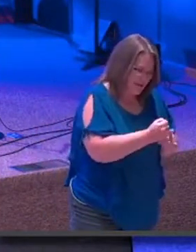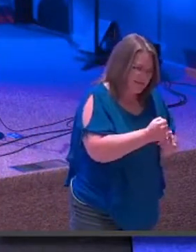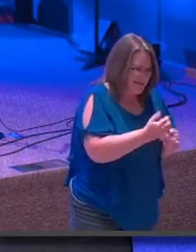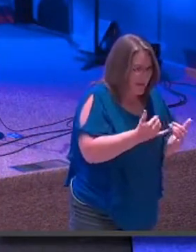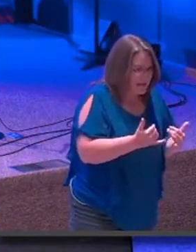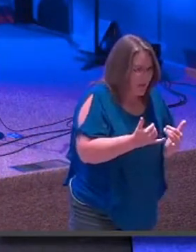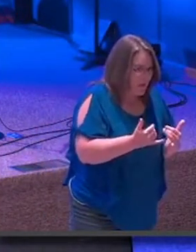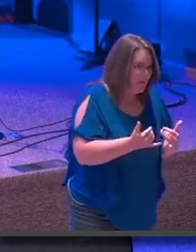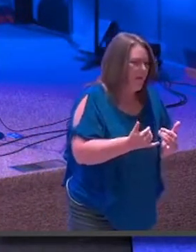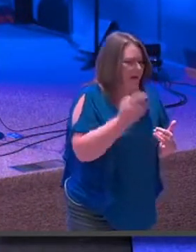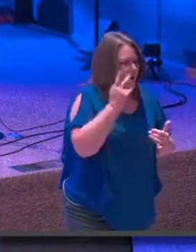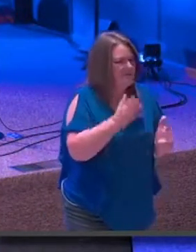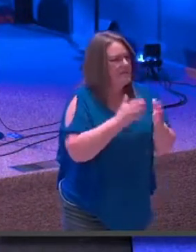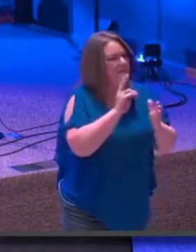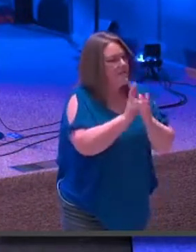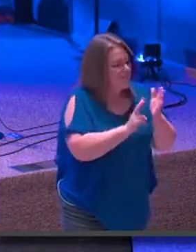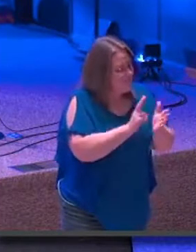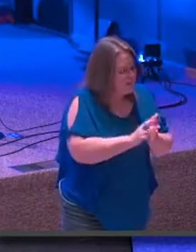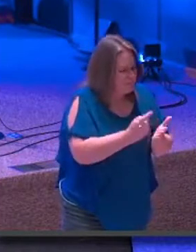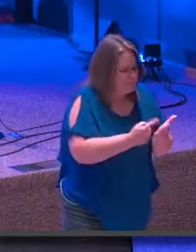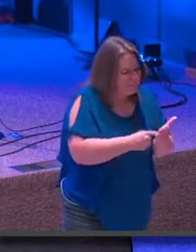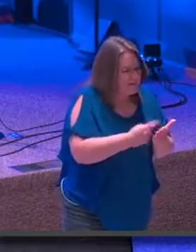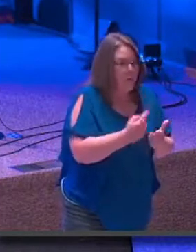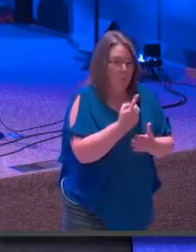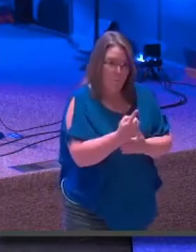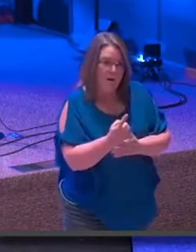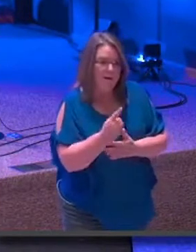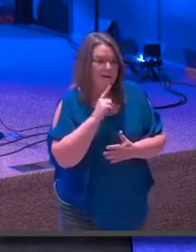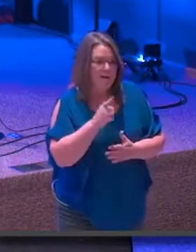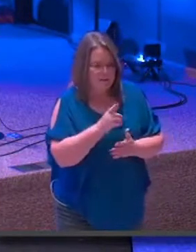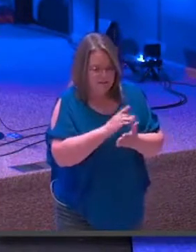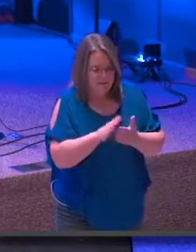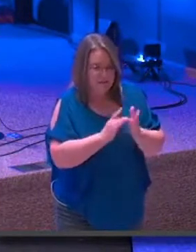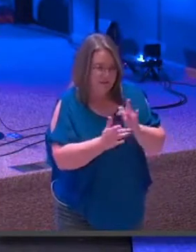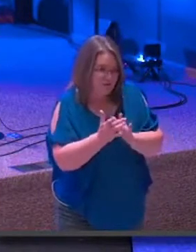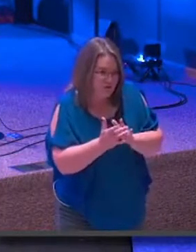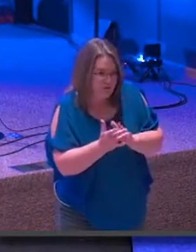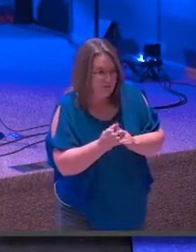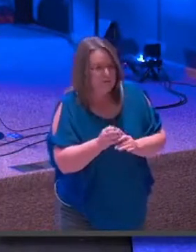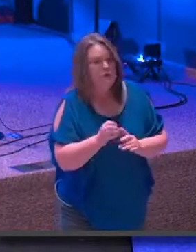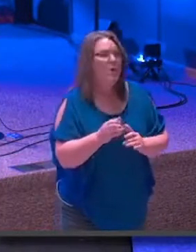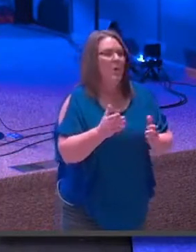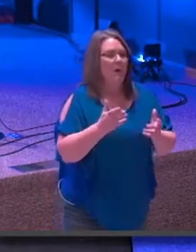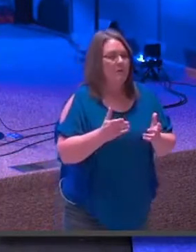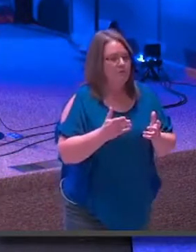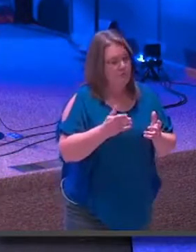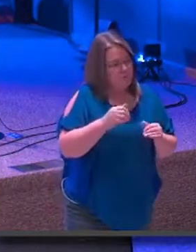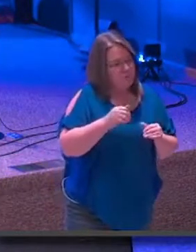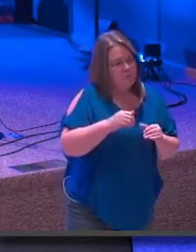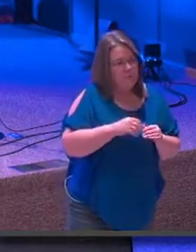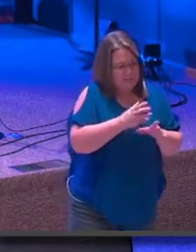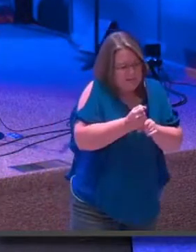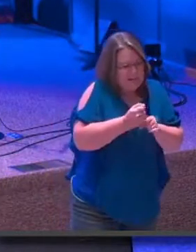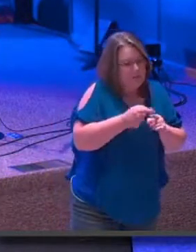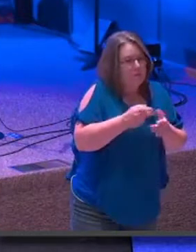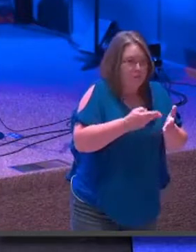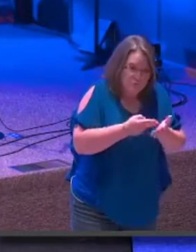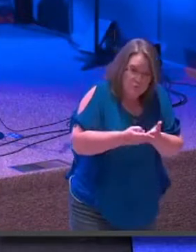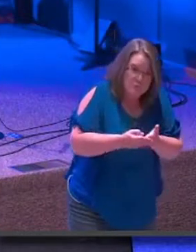lots of different videos and debates, and one of them is the divinity of Jesus. So I want you to cling to the truth that you